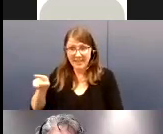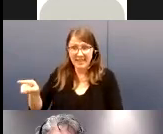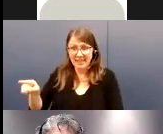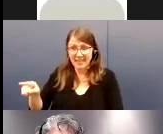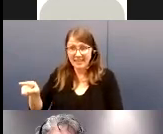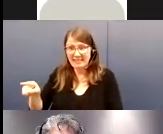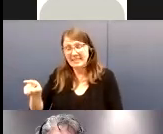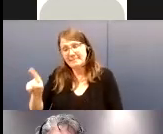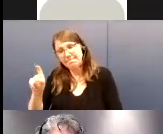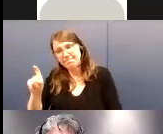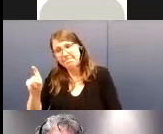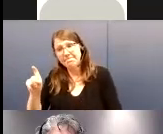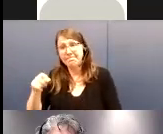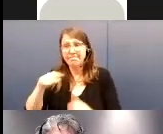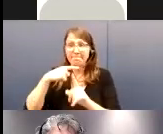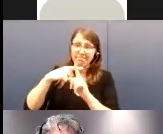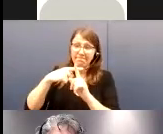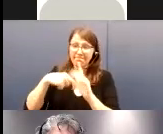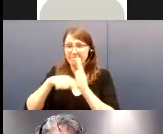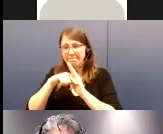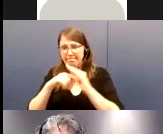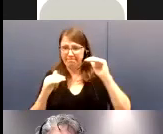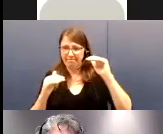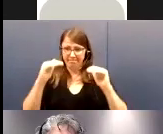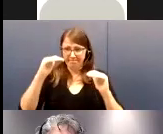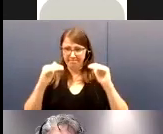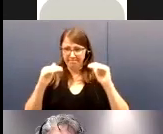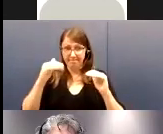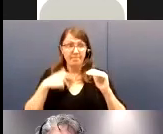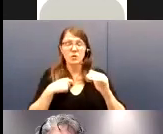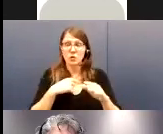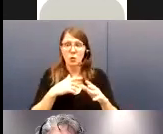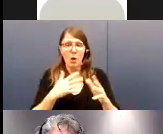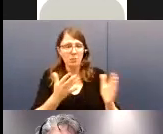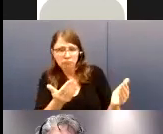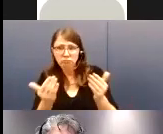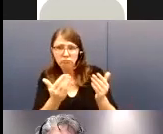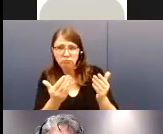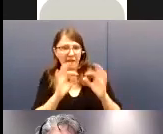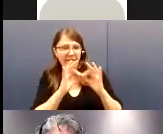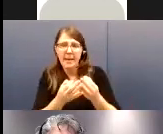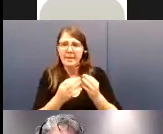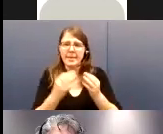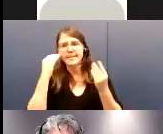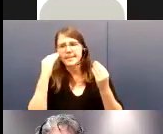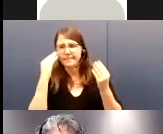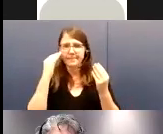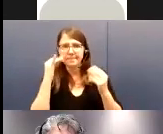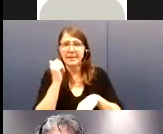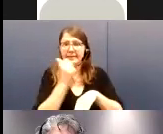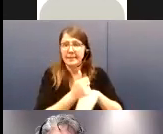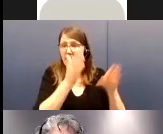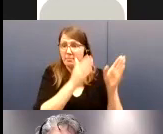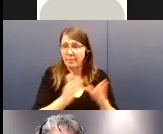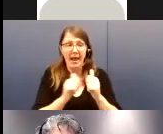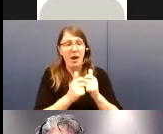with the family to kind of put a plan together that said, you know, here's how we're going to do this. Here's how we're going to manage this. And the parent stayed